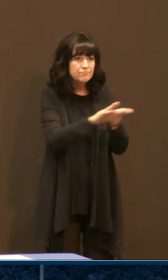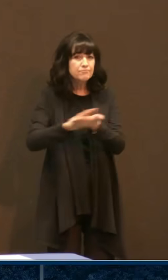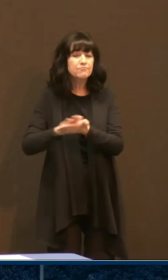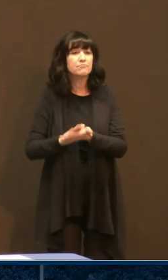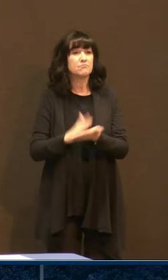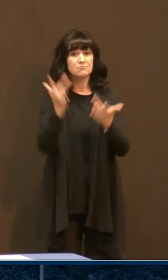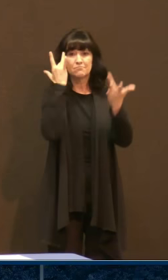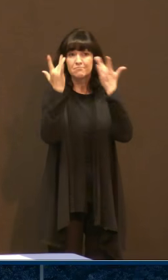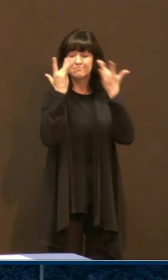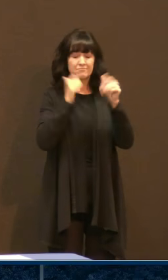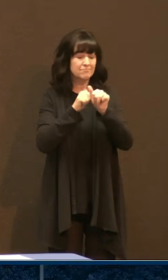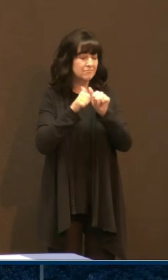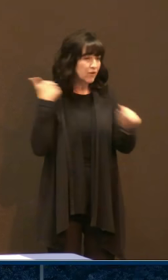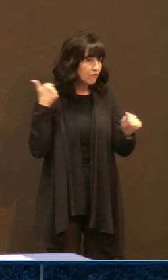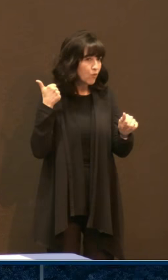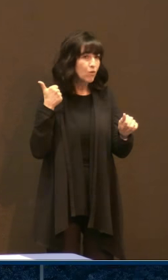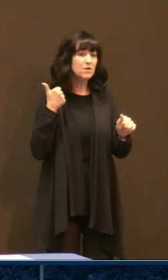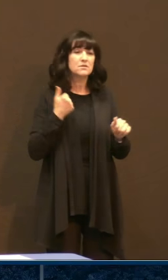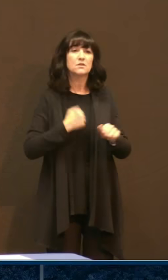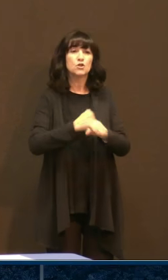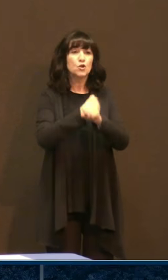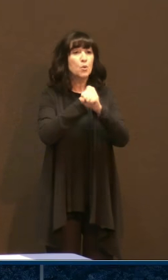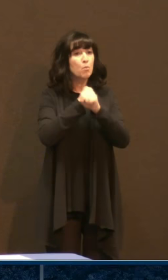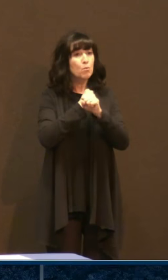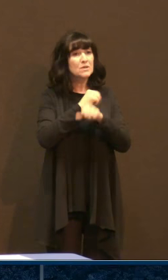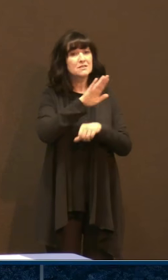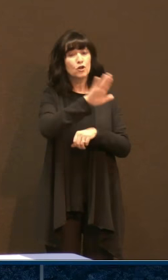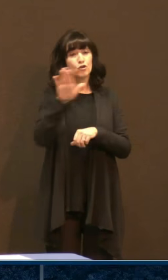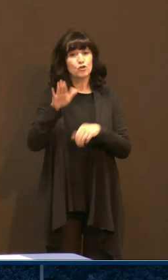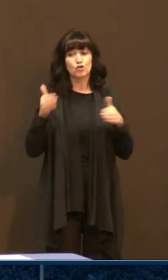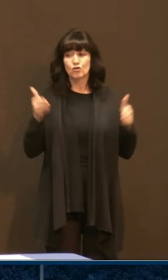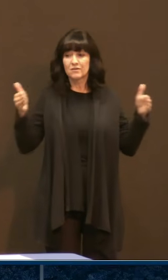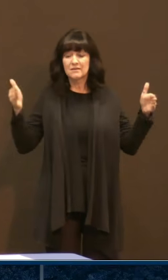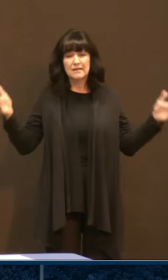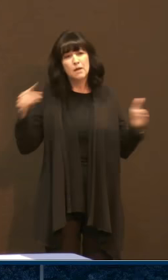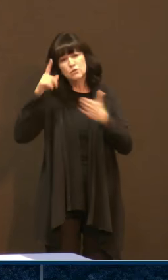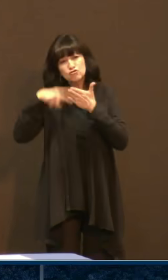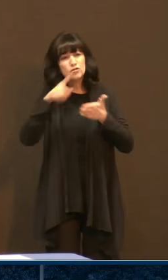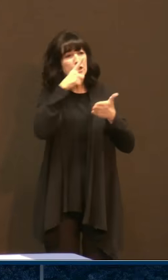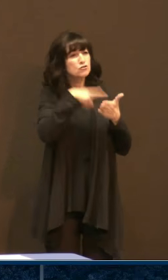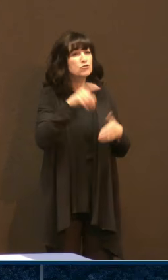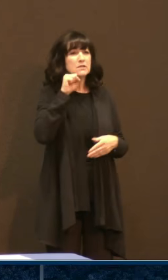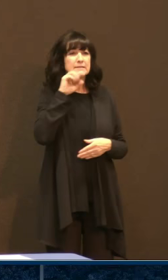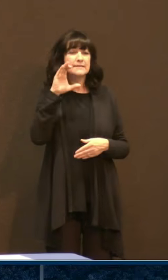eyes, protecting your neighbors, particularly our senior citizens,